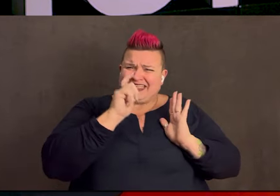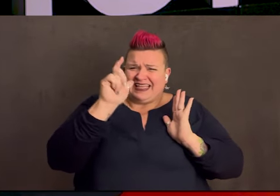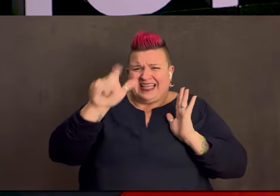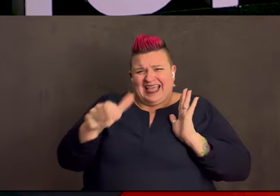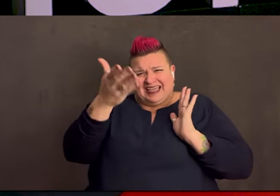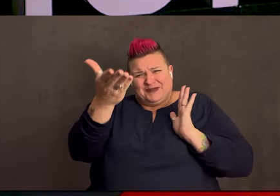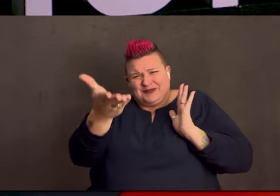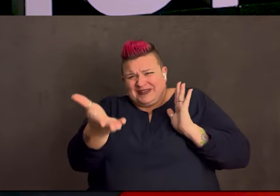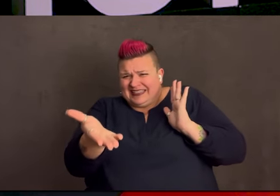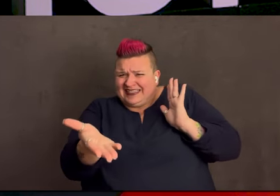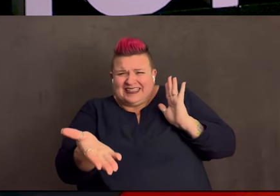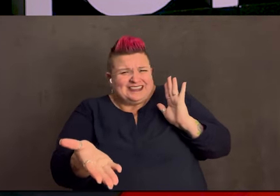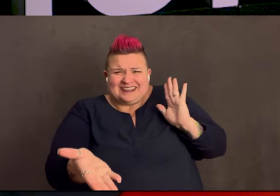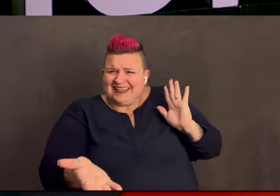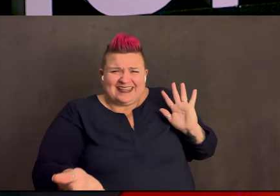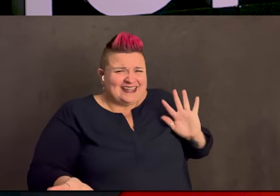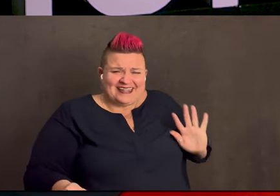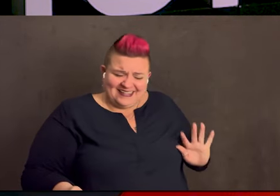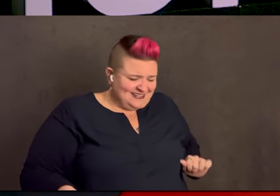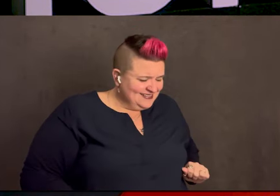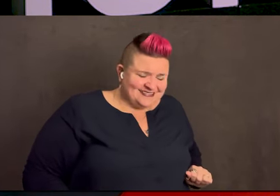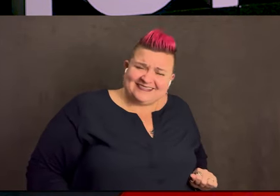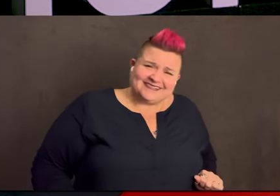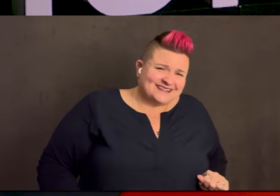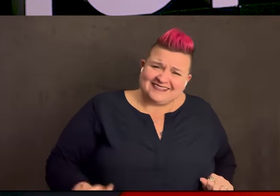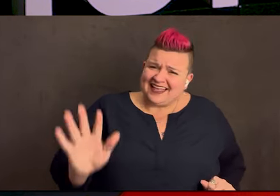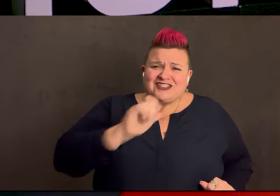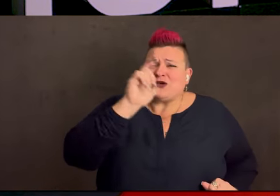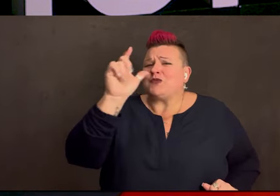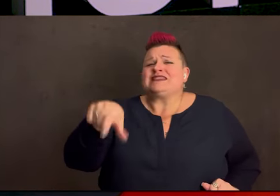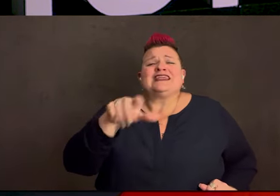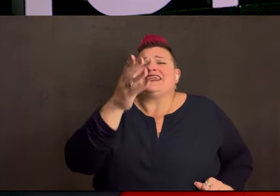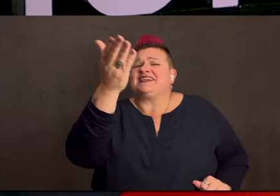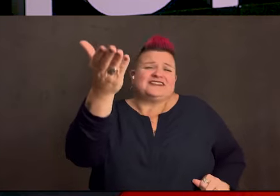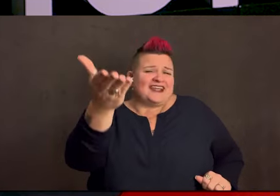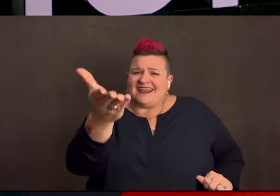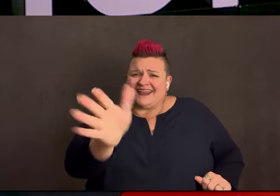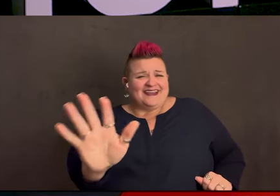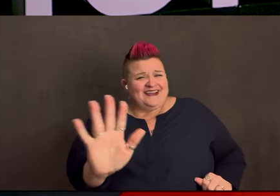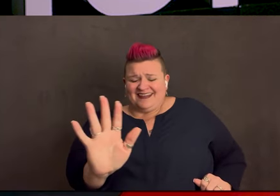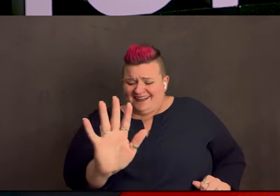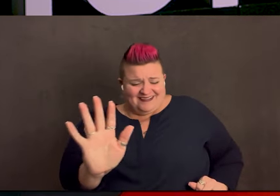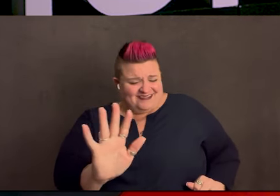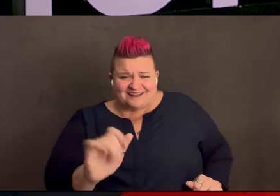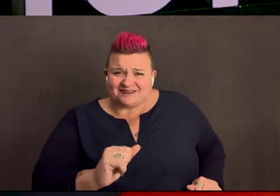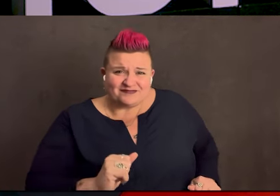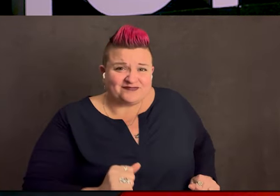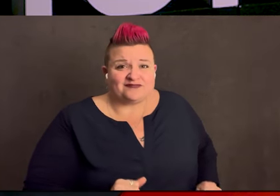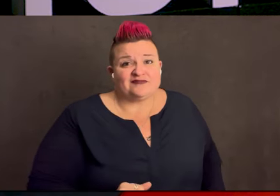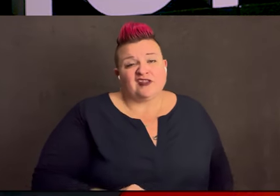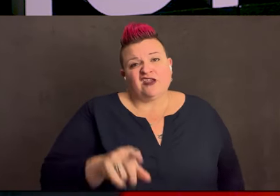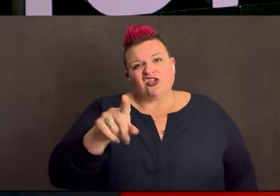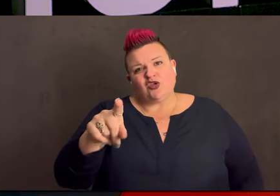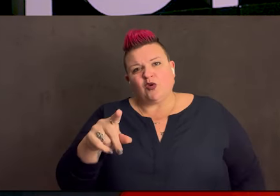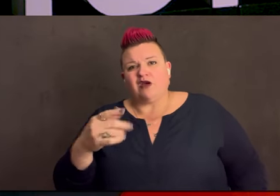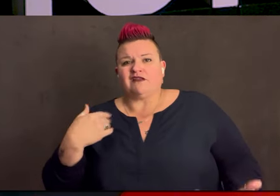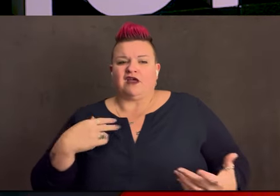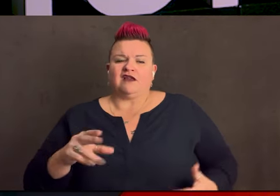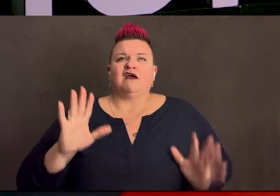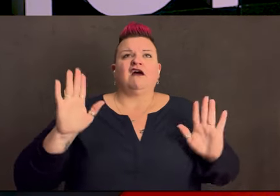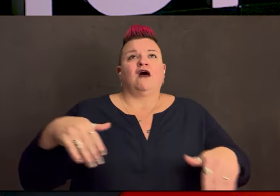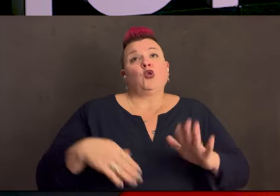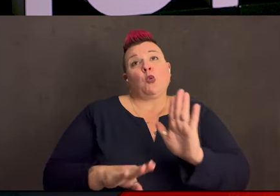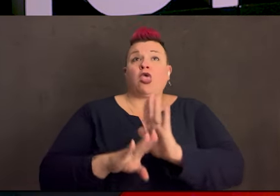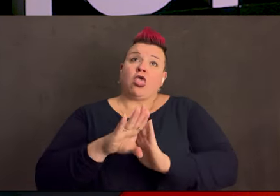yeah. I don't need you. I don't need you. You on that